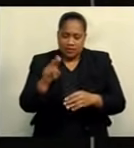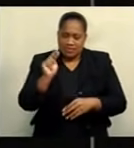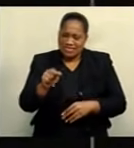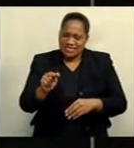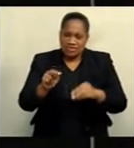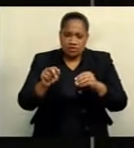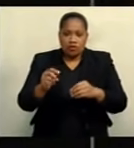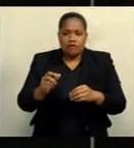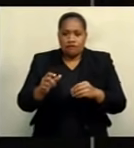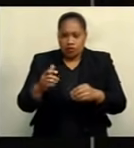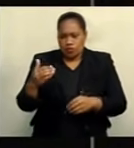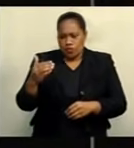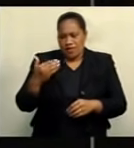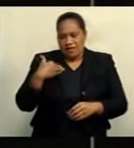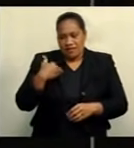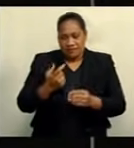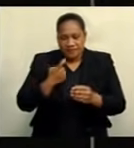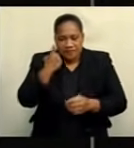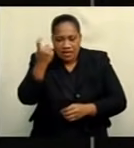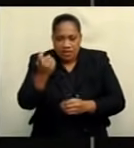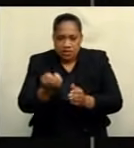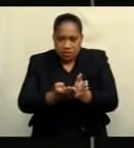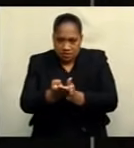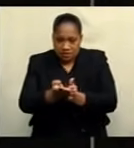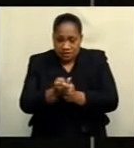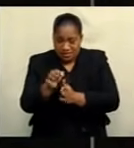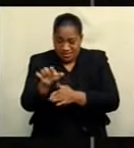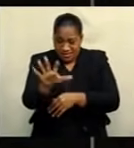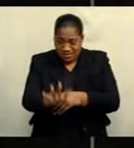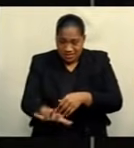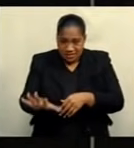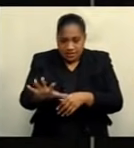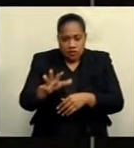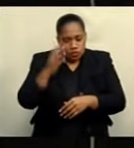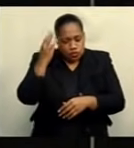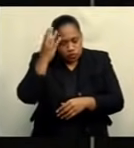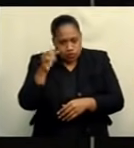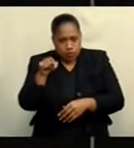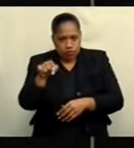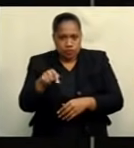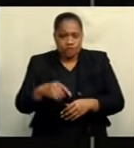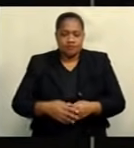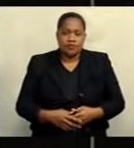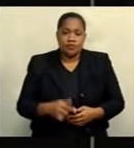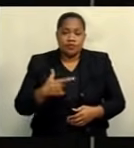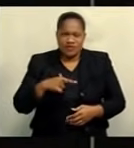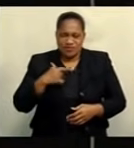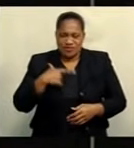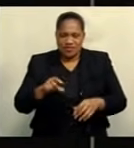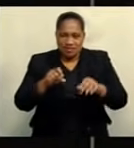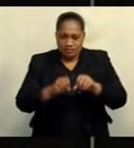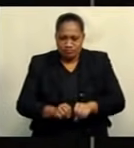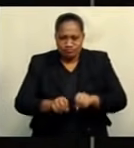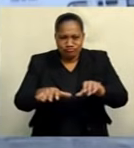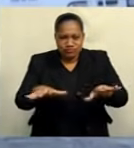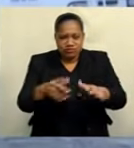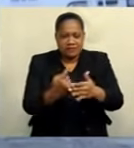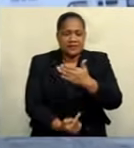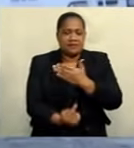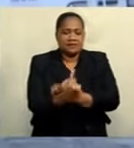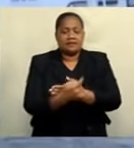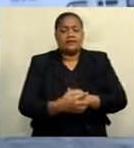healthcare services. This area of concern has been exacerbated by the consequences of the pandemic. Christiana Uluwai